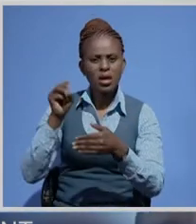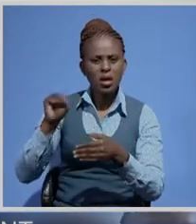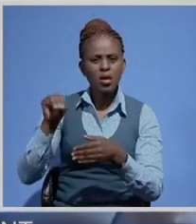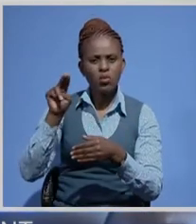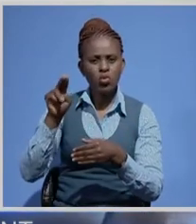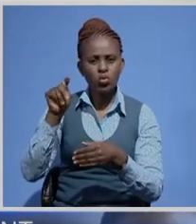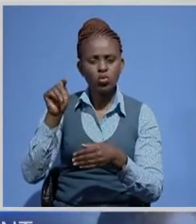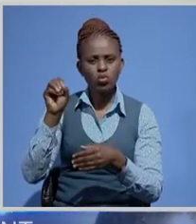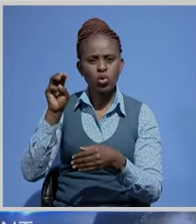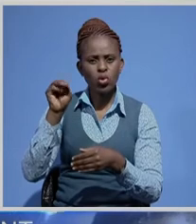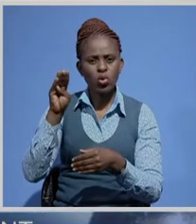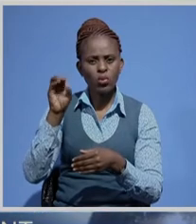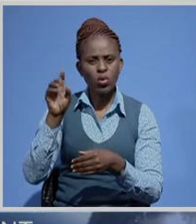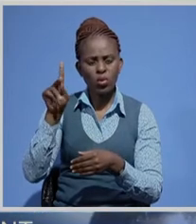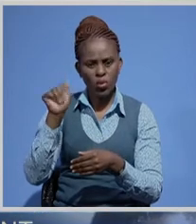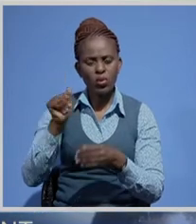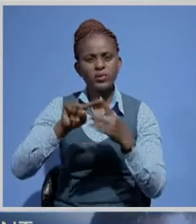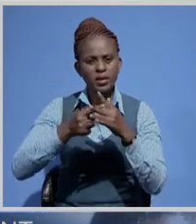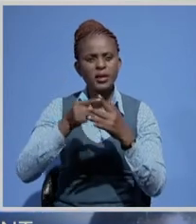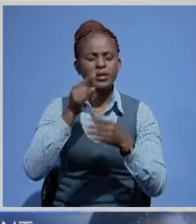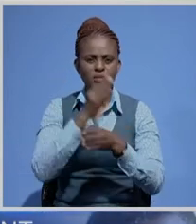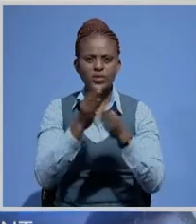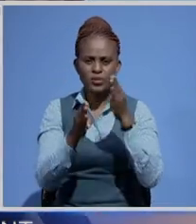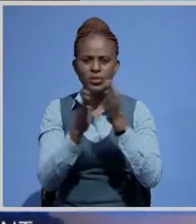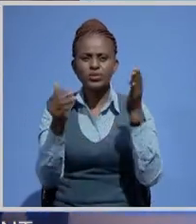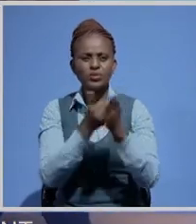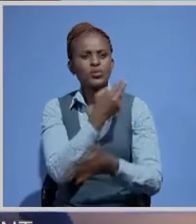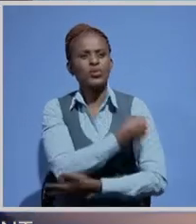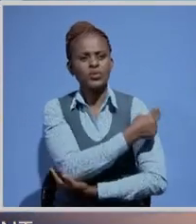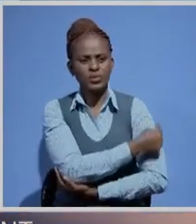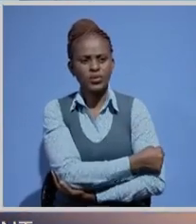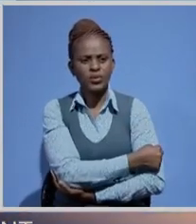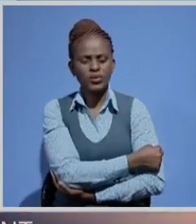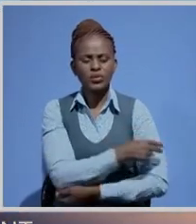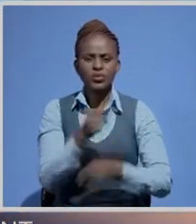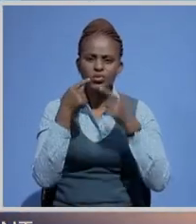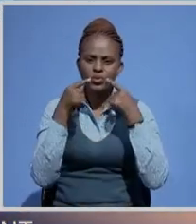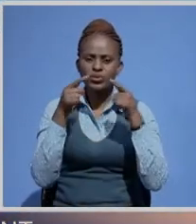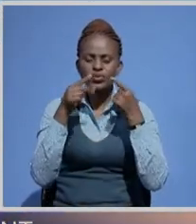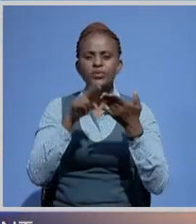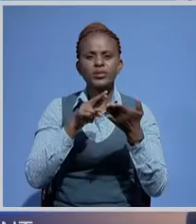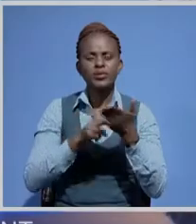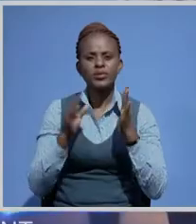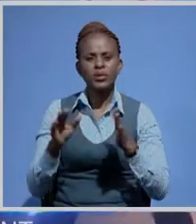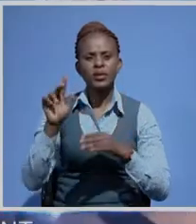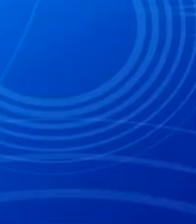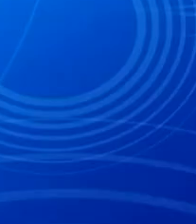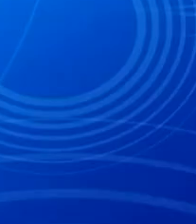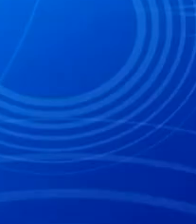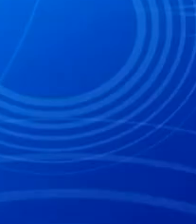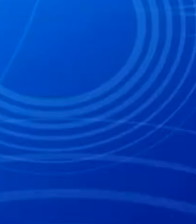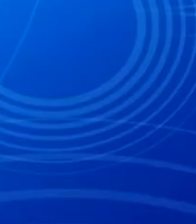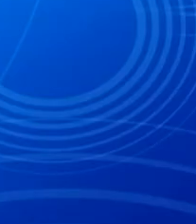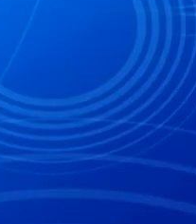who is starting to build a mini hospital. Hector Simfukwe, ZMBC News, Kawambwa District.